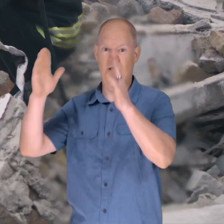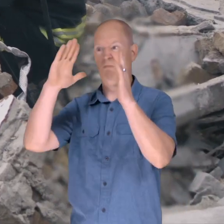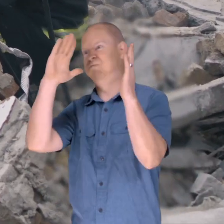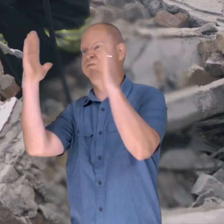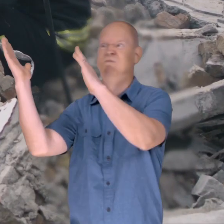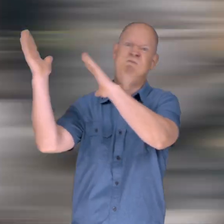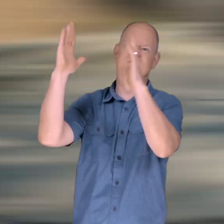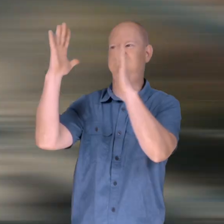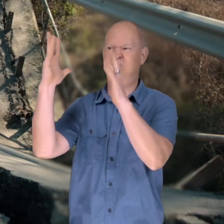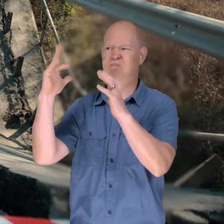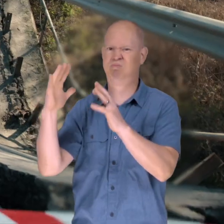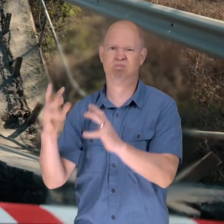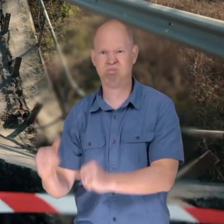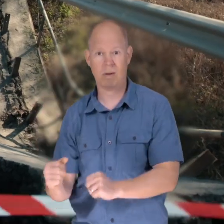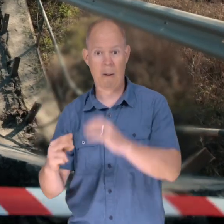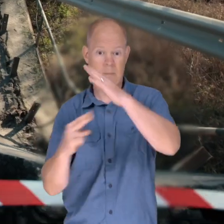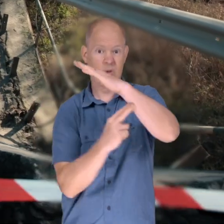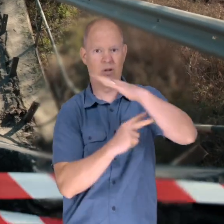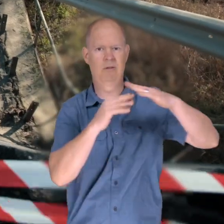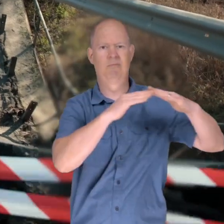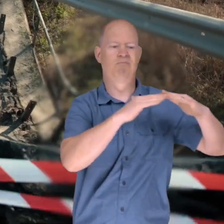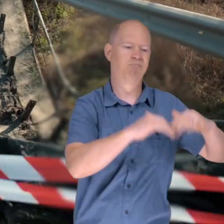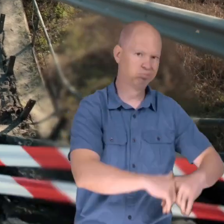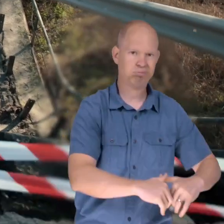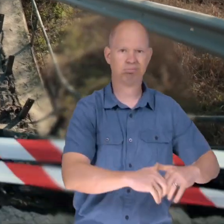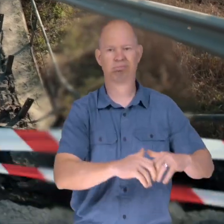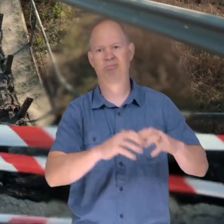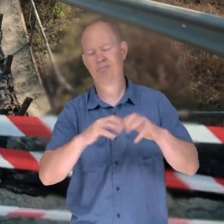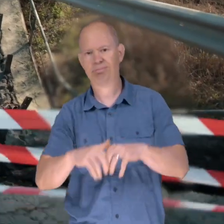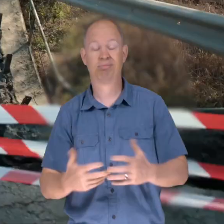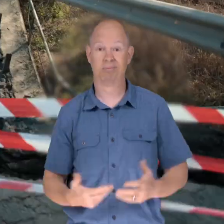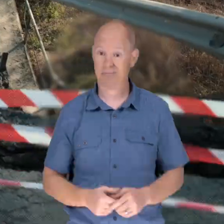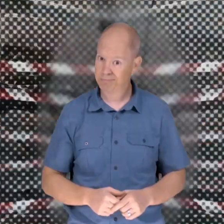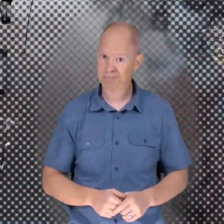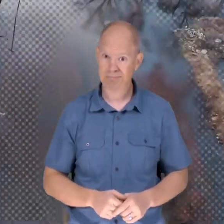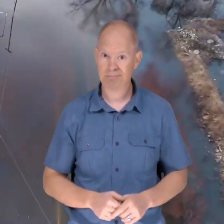buildings, bridges, and other structures.